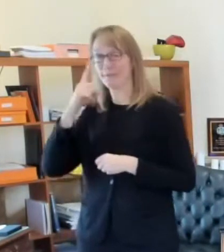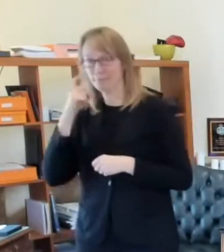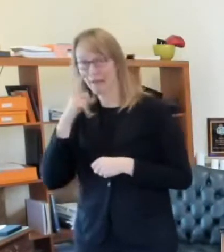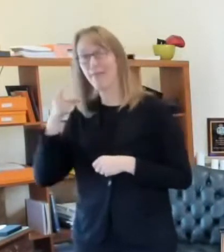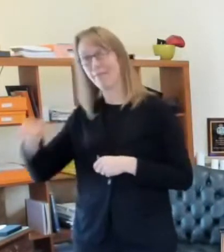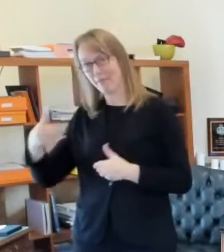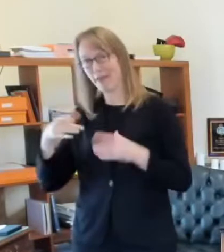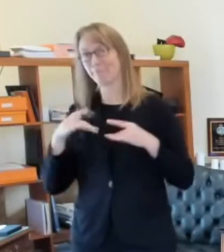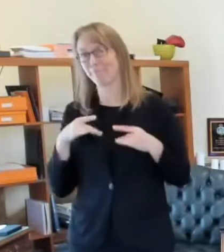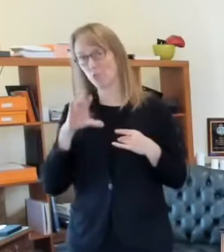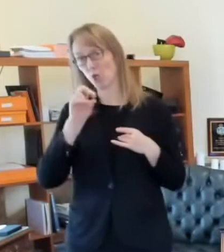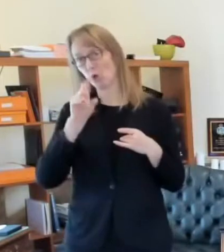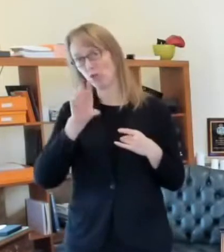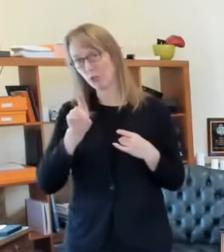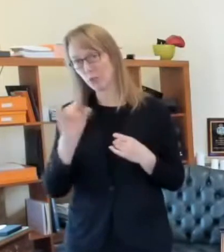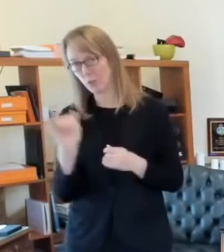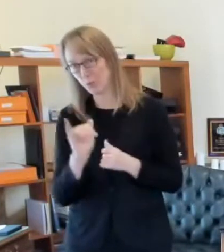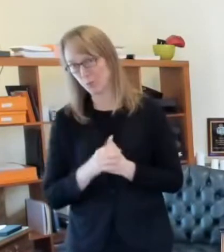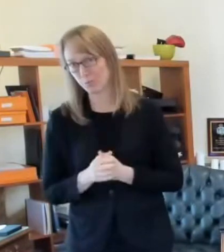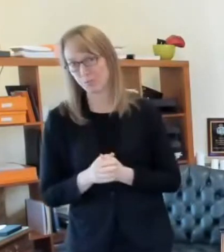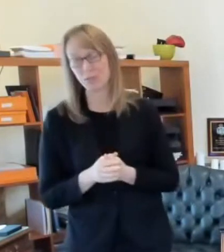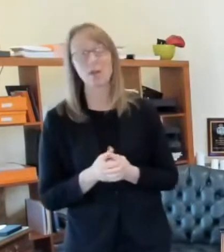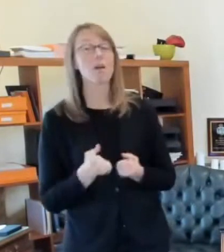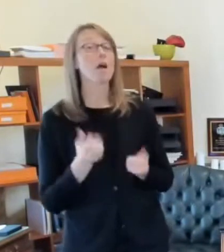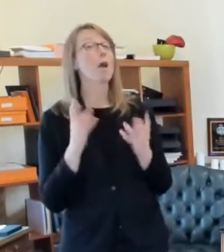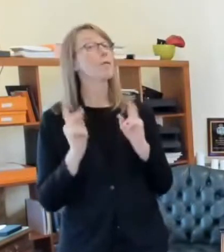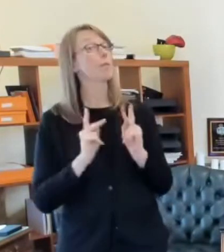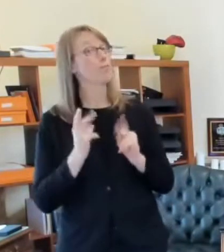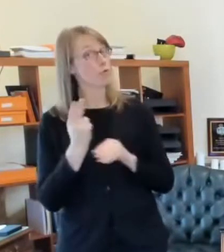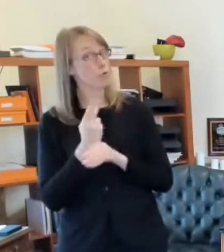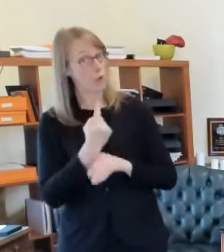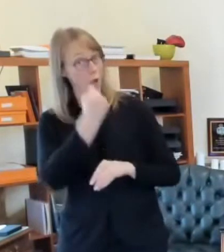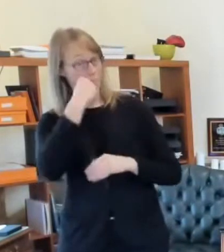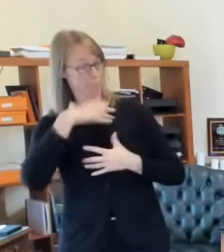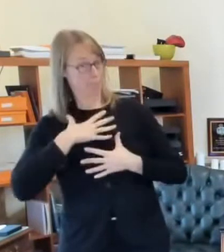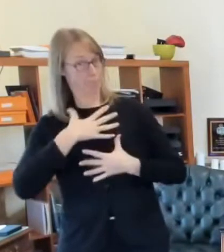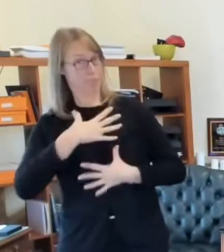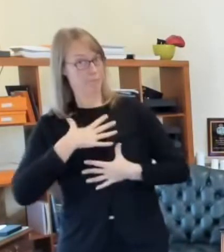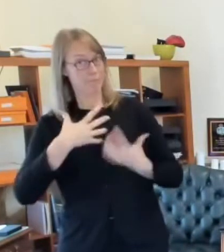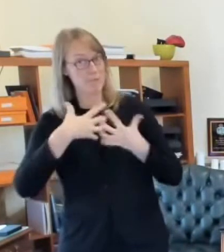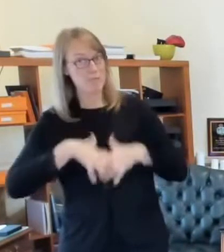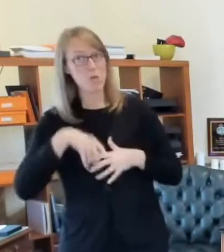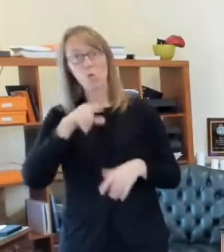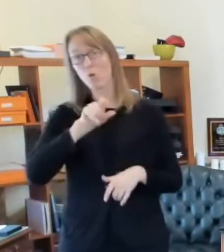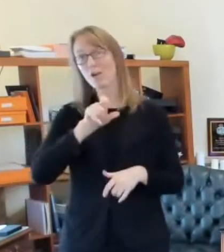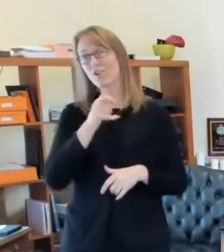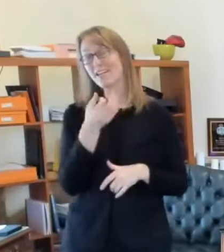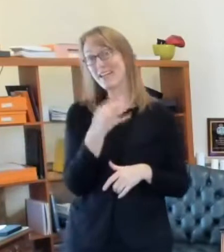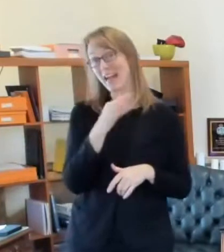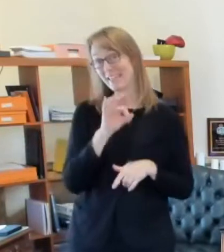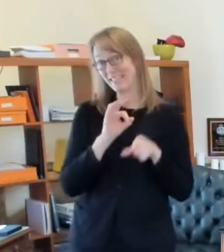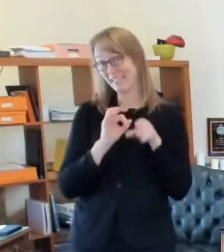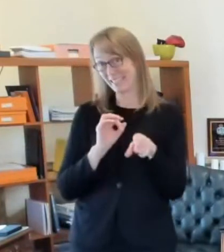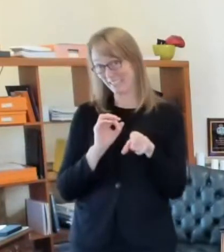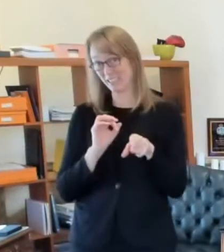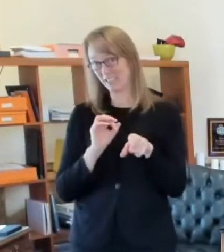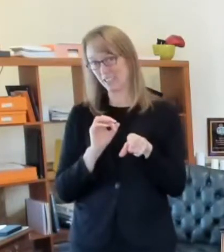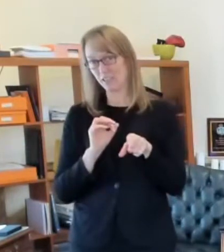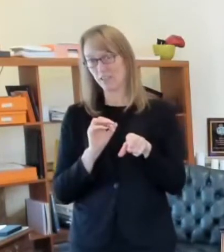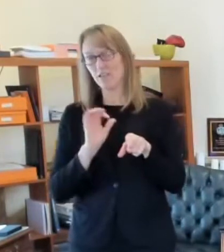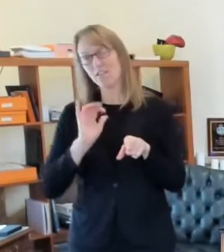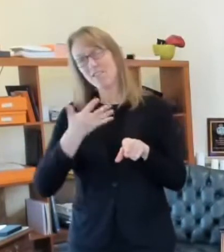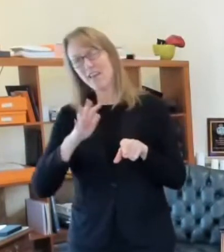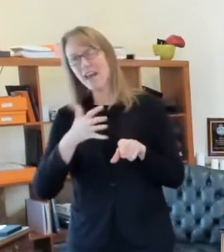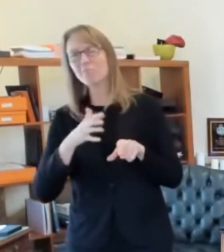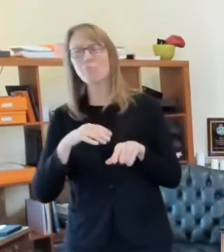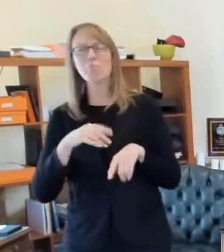but getting close to it. And then number of people on ventilators, 119. Again, it's a tiny bit better